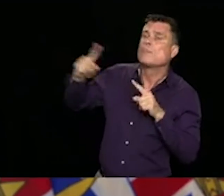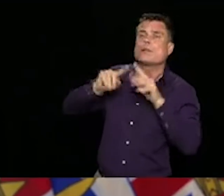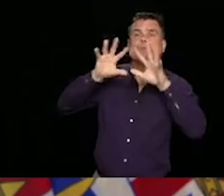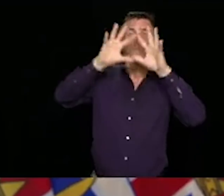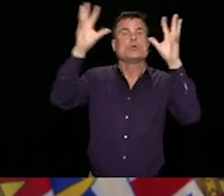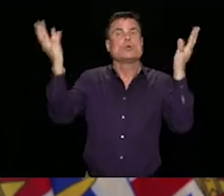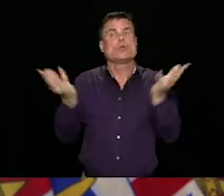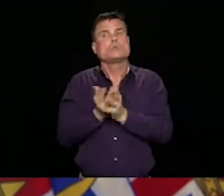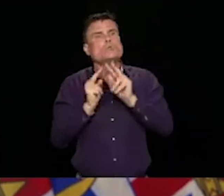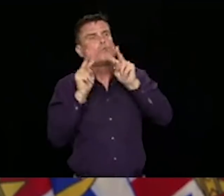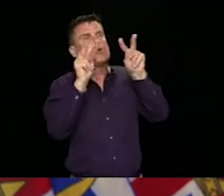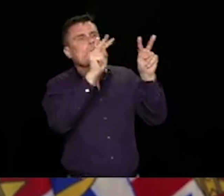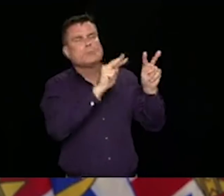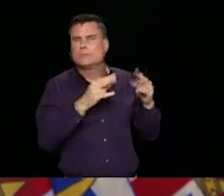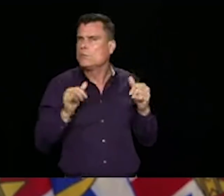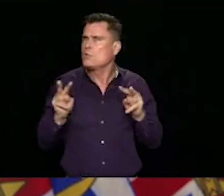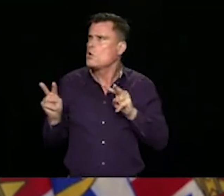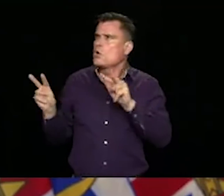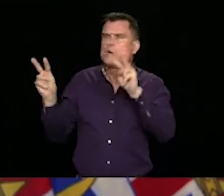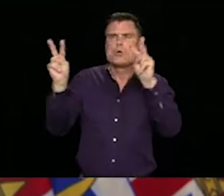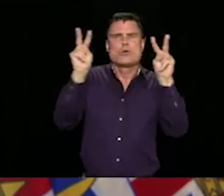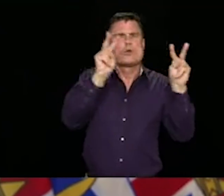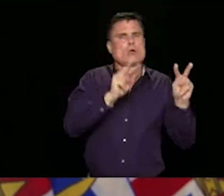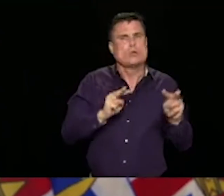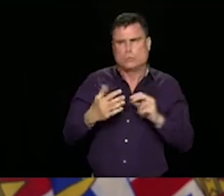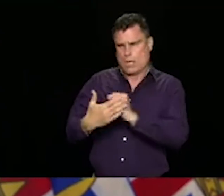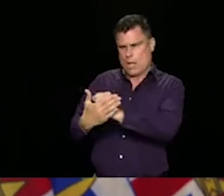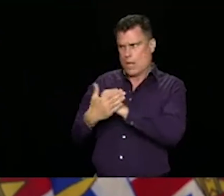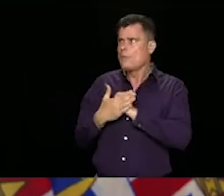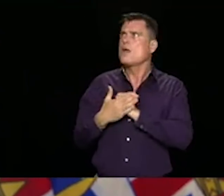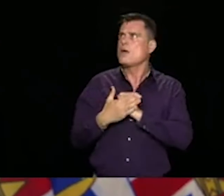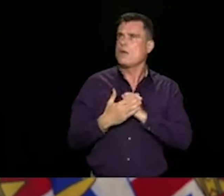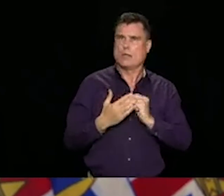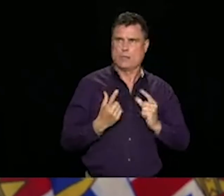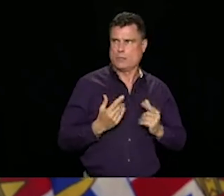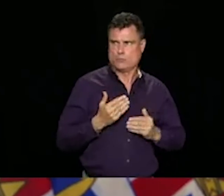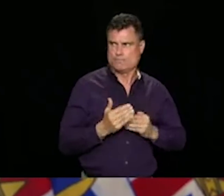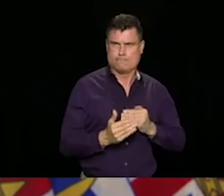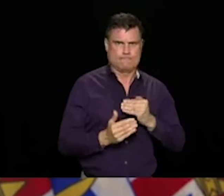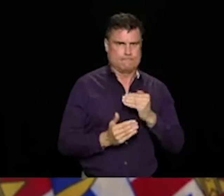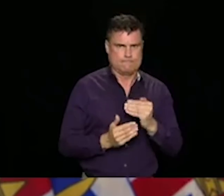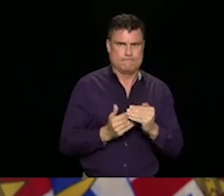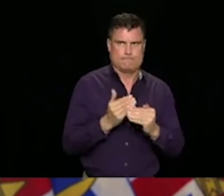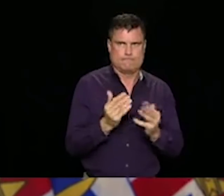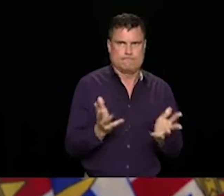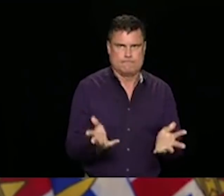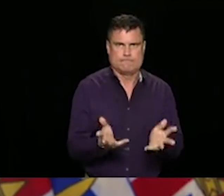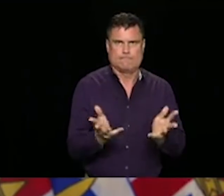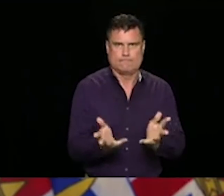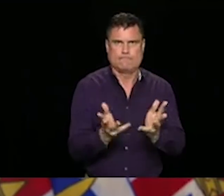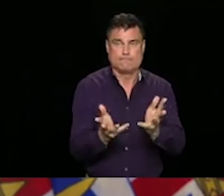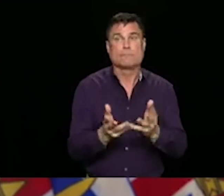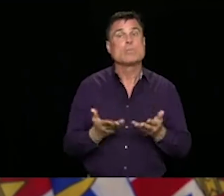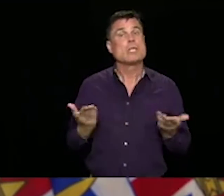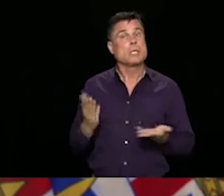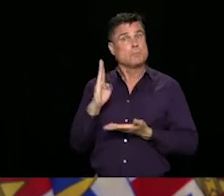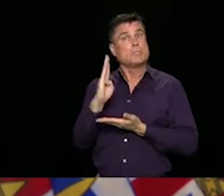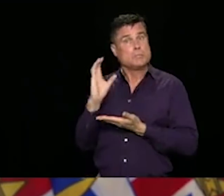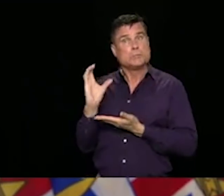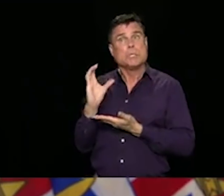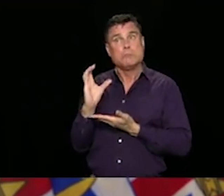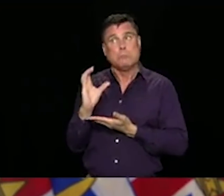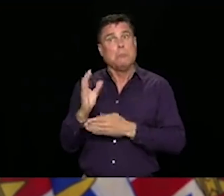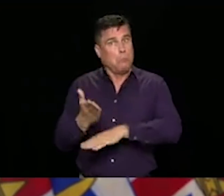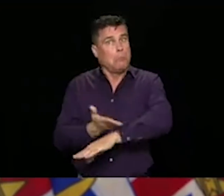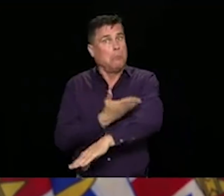to chart our course forward. We have made significant progress, as you can see, and I'm encouraged that our new cases,